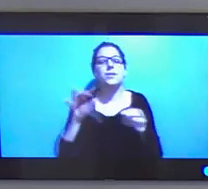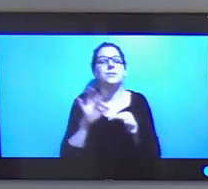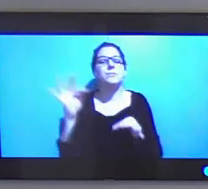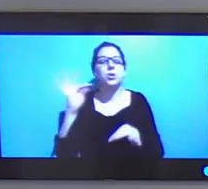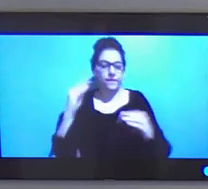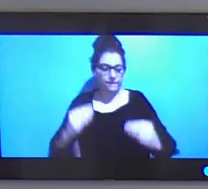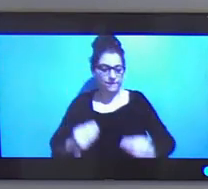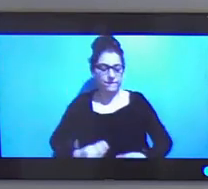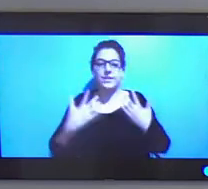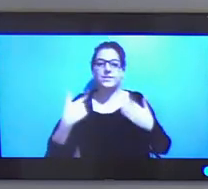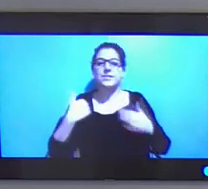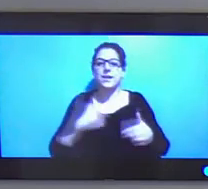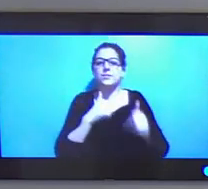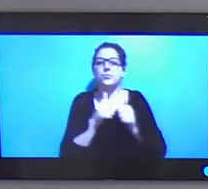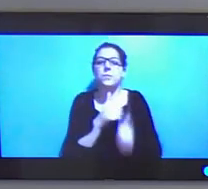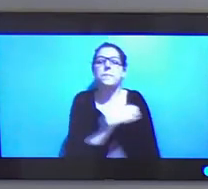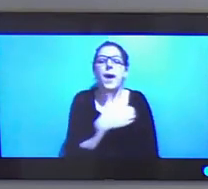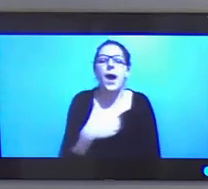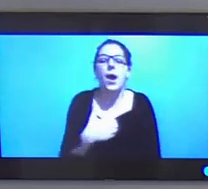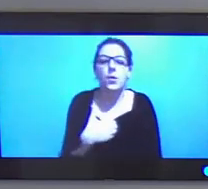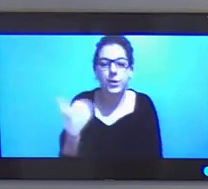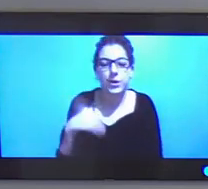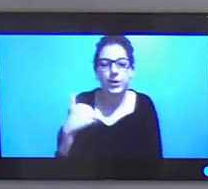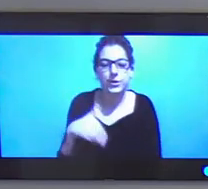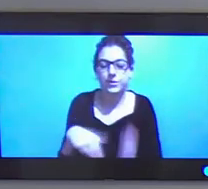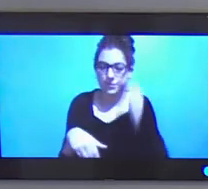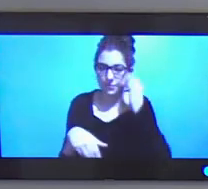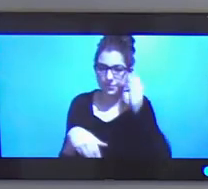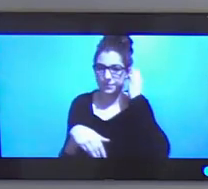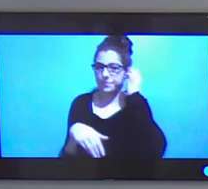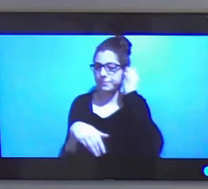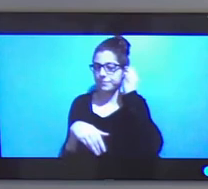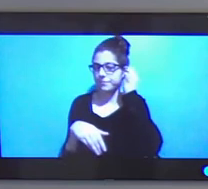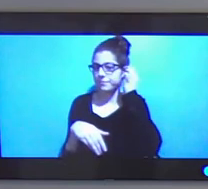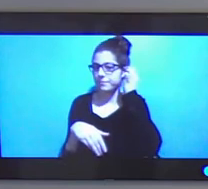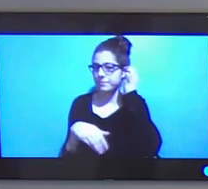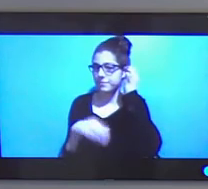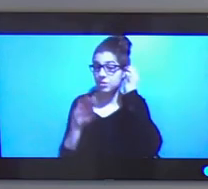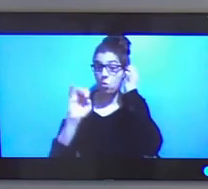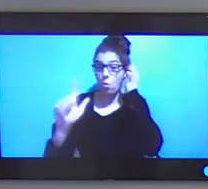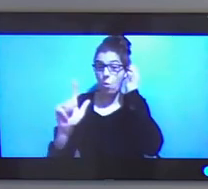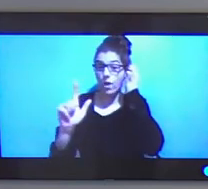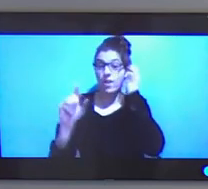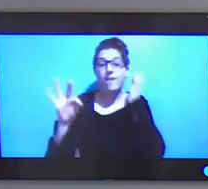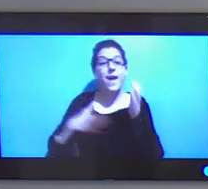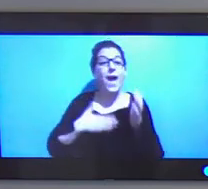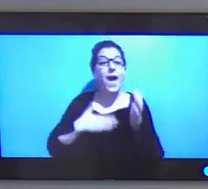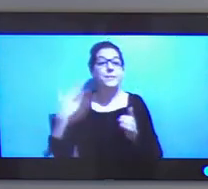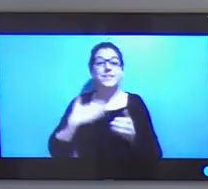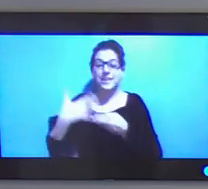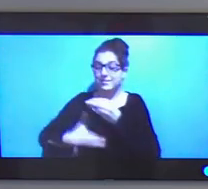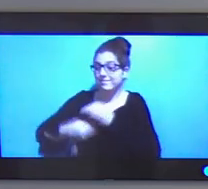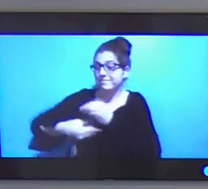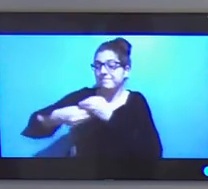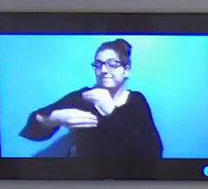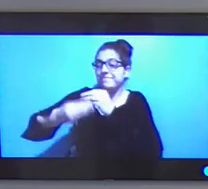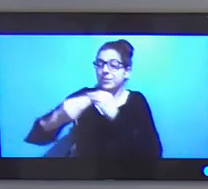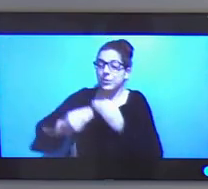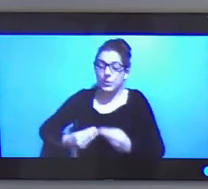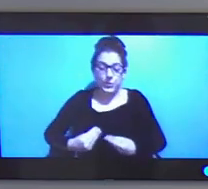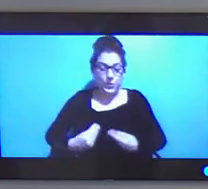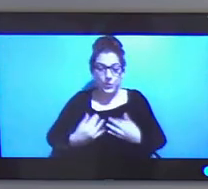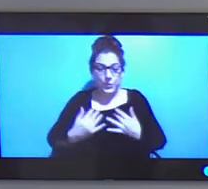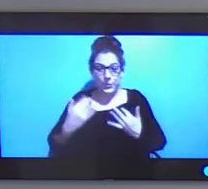with power. With enough oil of happiness, the Bible puts it, right? oil of happiness, enough fuel